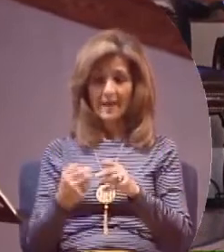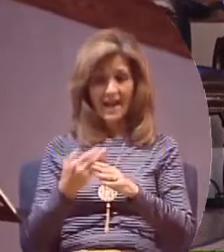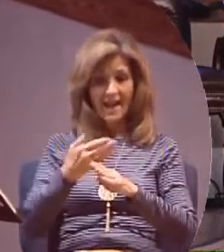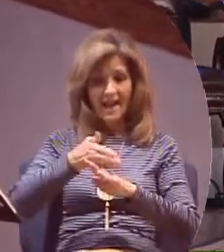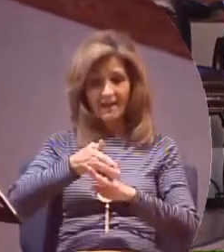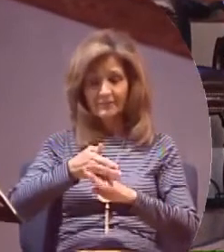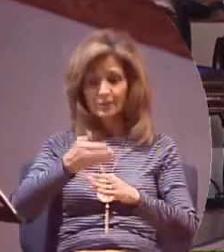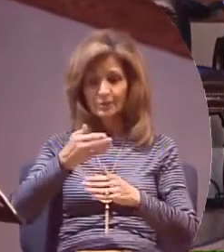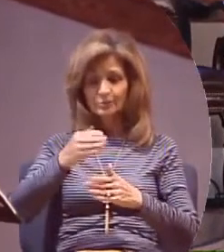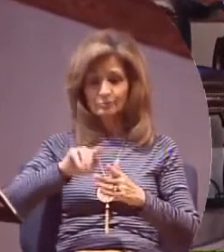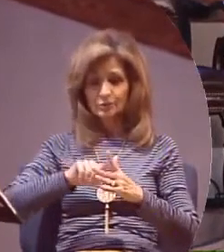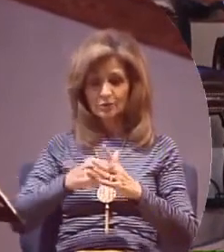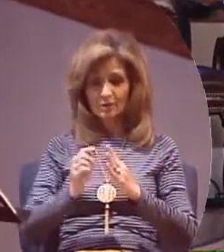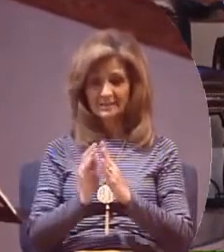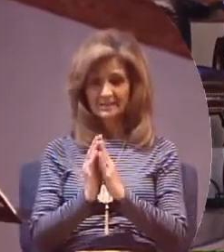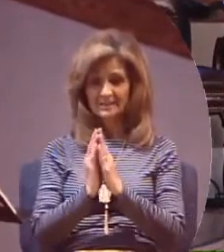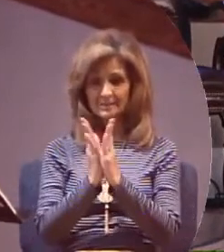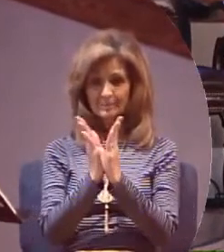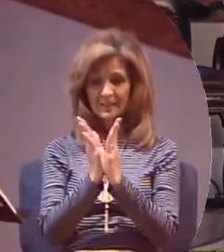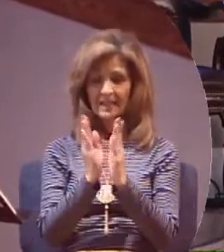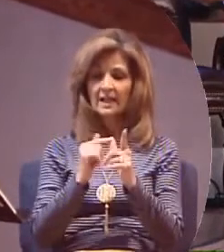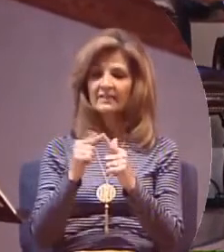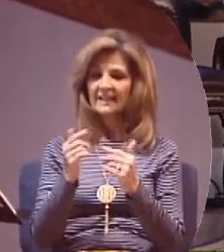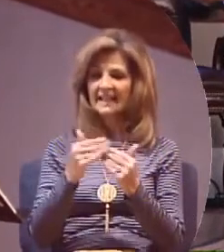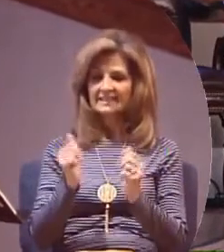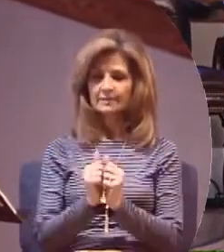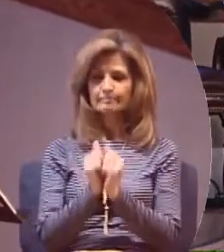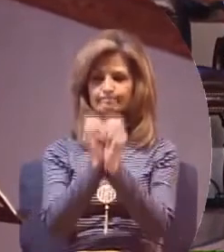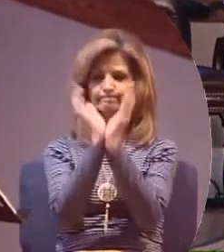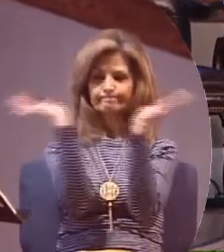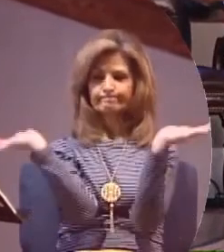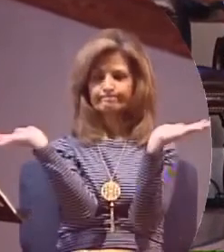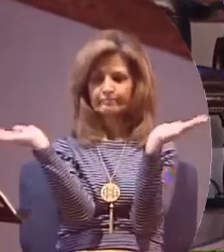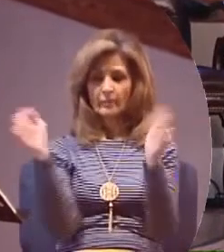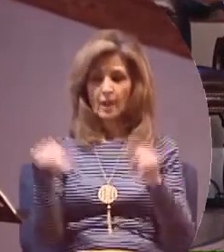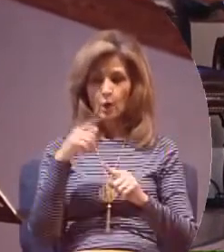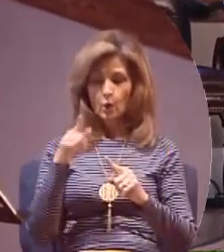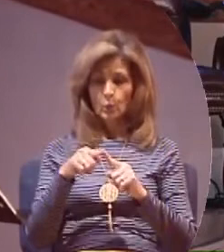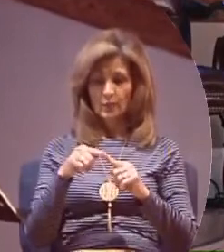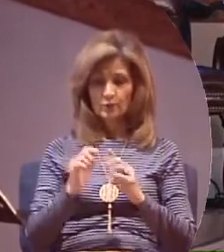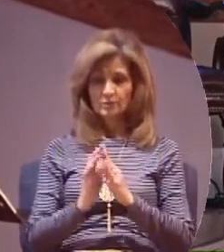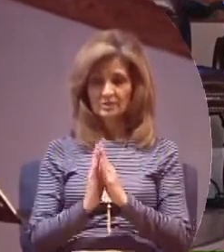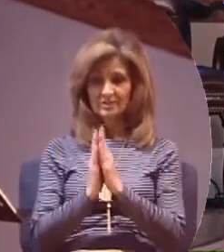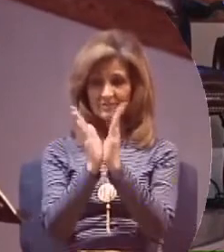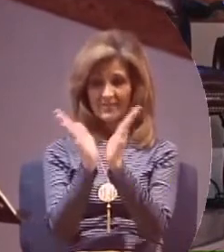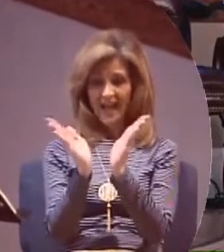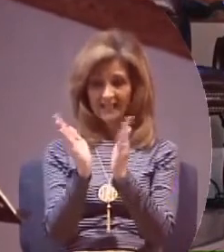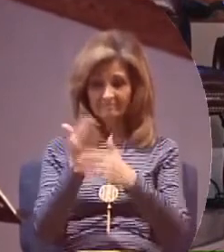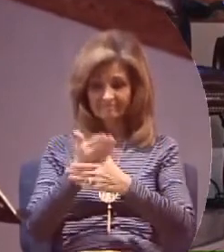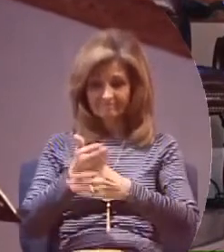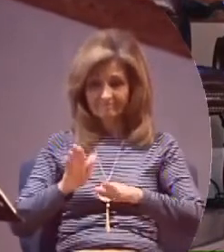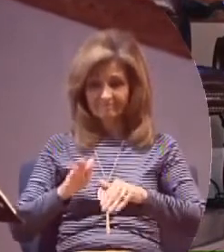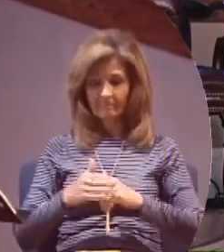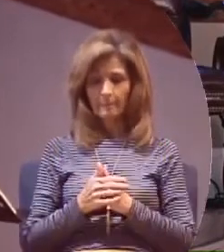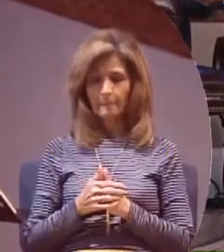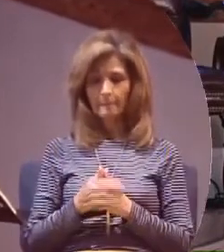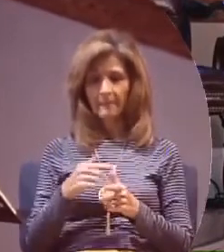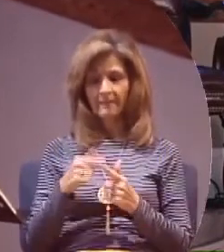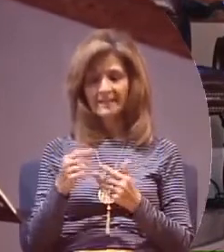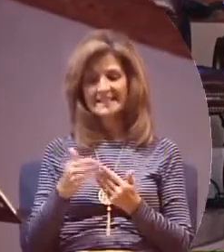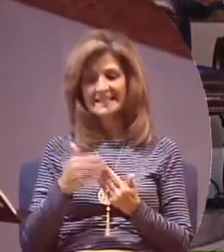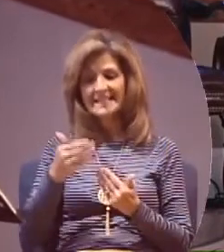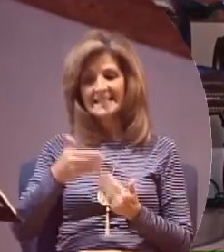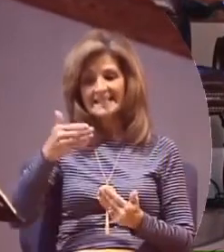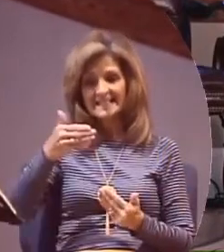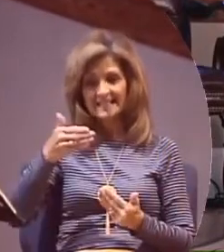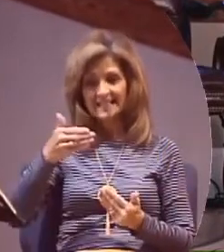it busted, the rest of it's easy to bust. Once you get it divided, then it becomes